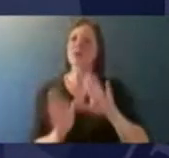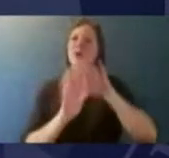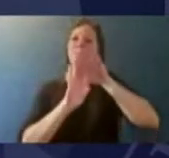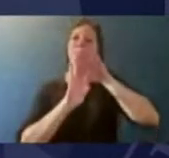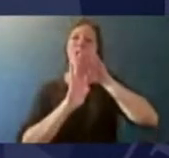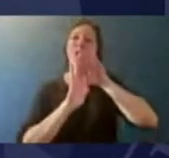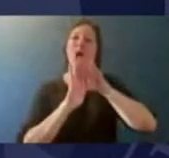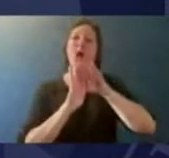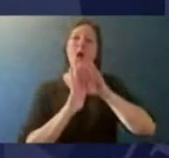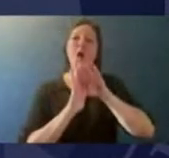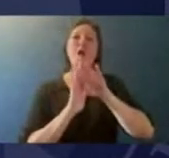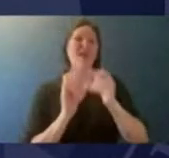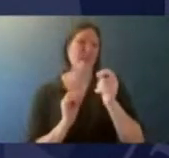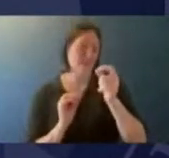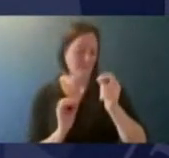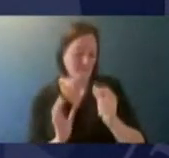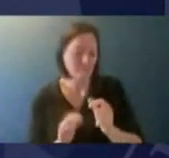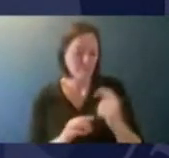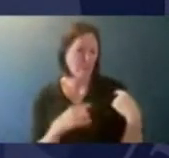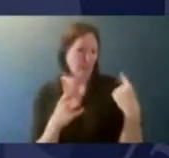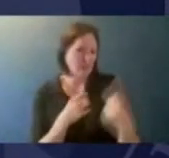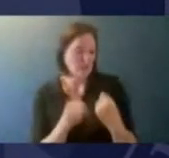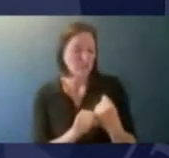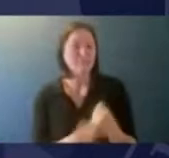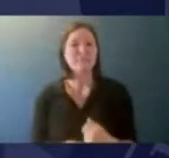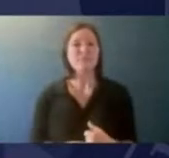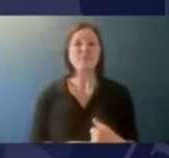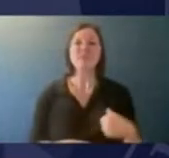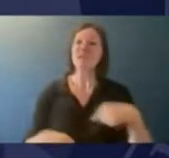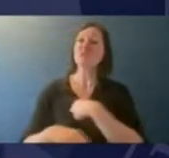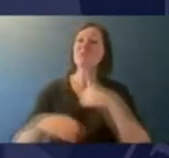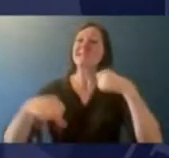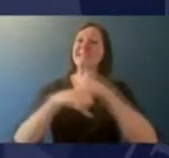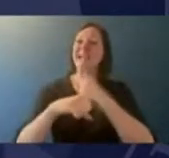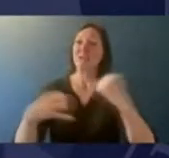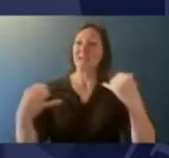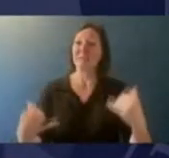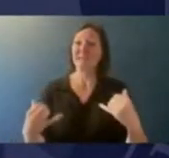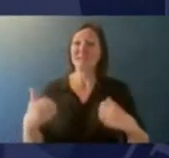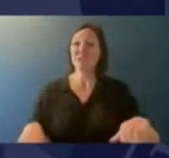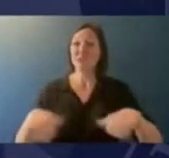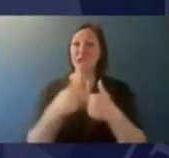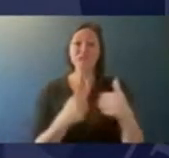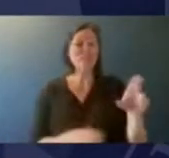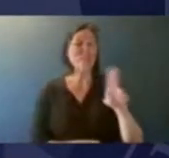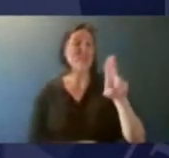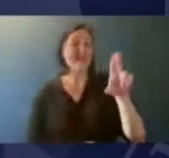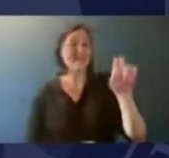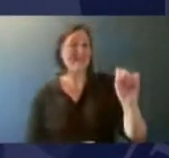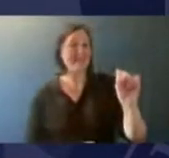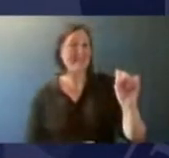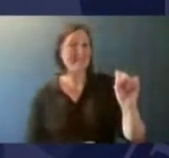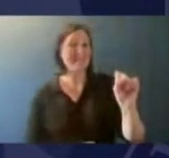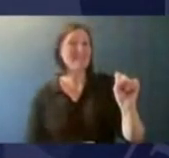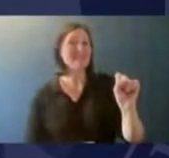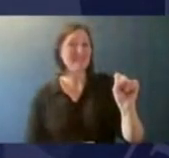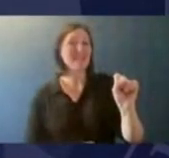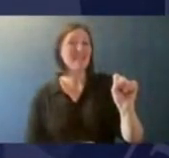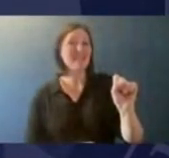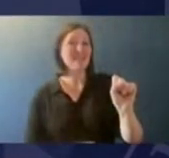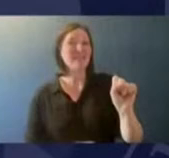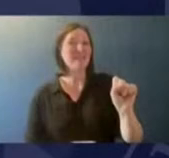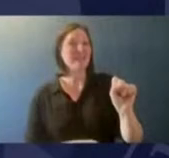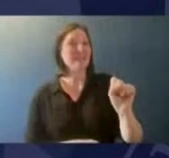inflation is moderated. As we tackle our immediate challenges, the United States is also making